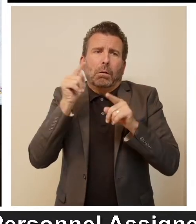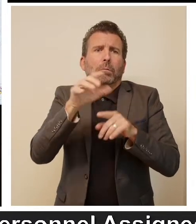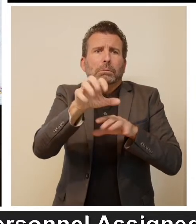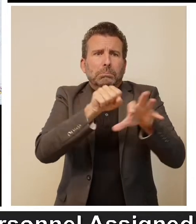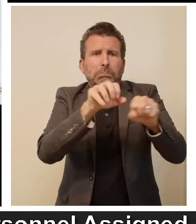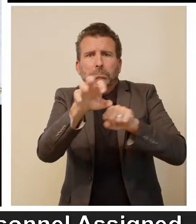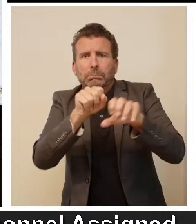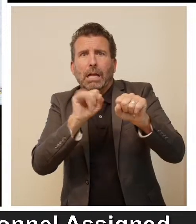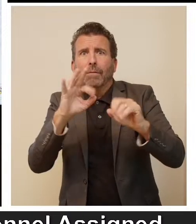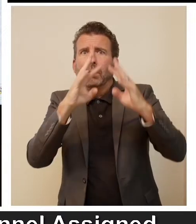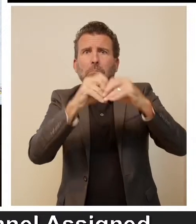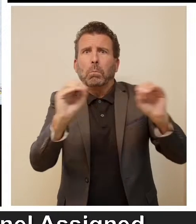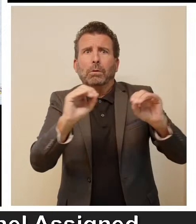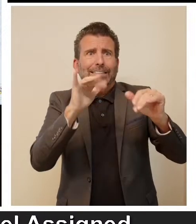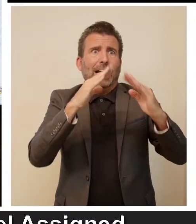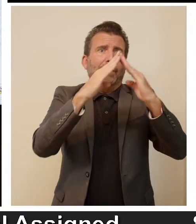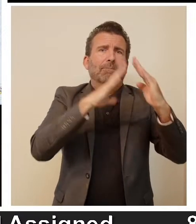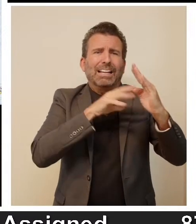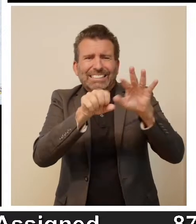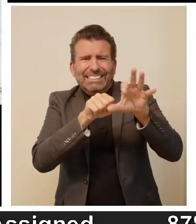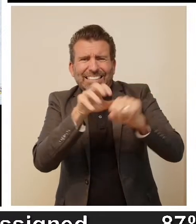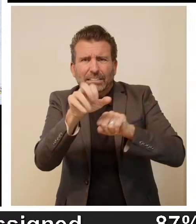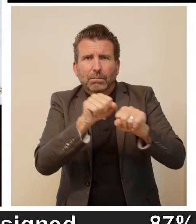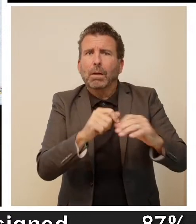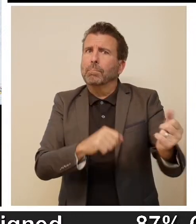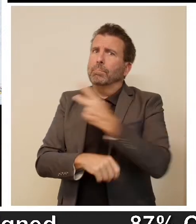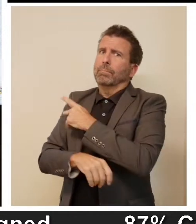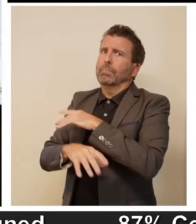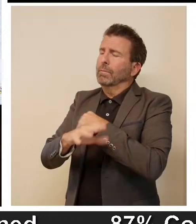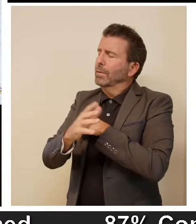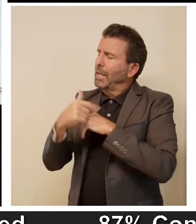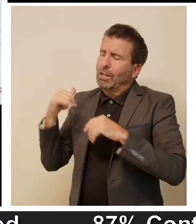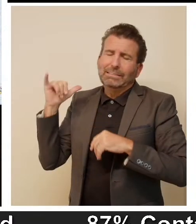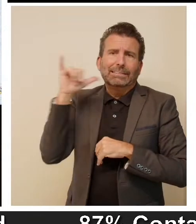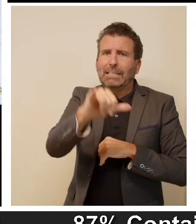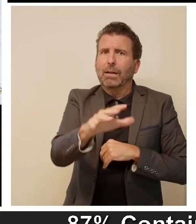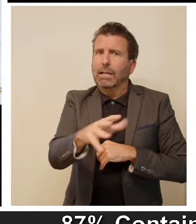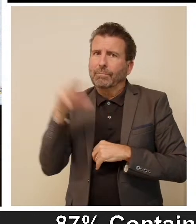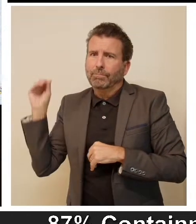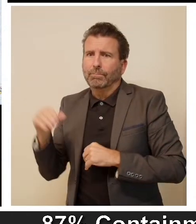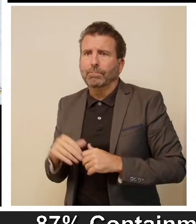around. We will have roving patrols in that area, and that curfew is still in effect